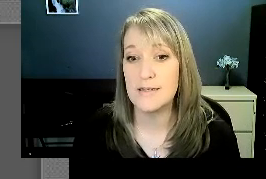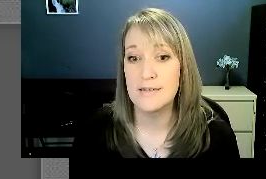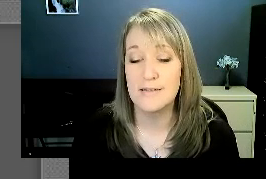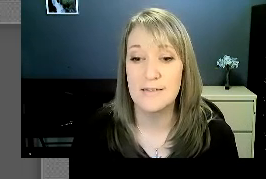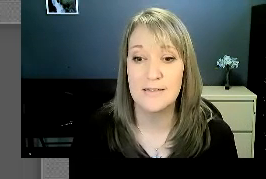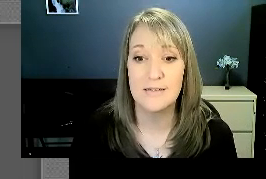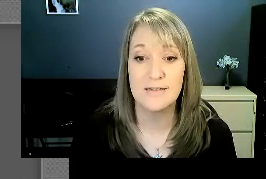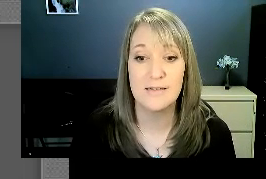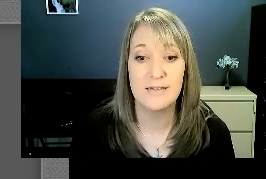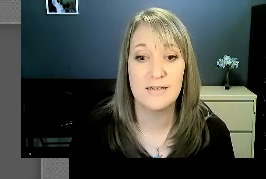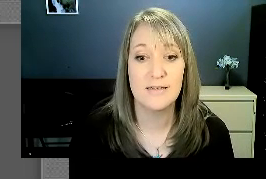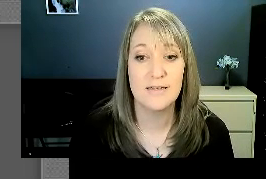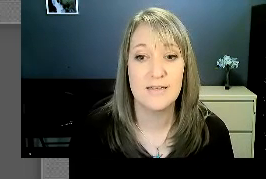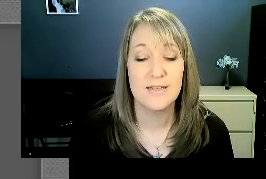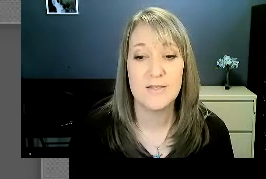back.